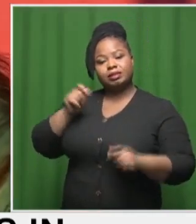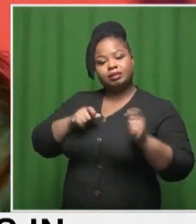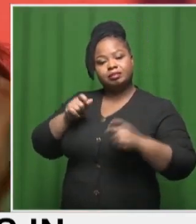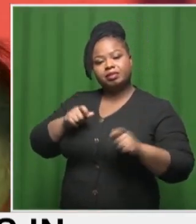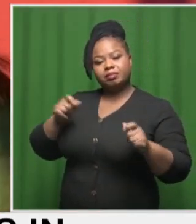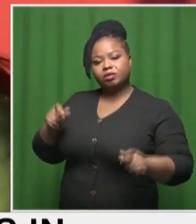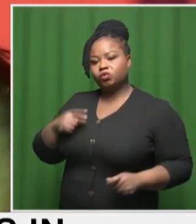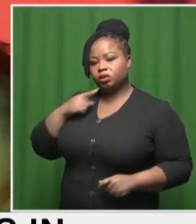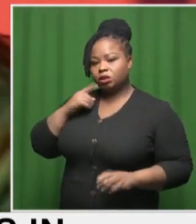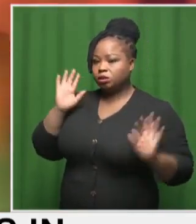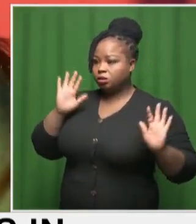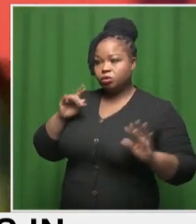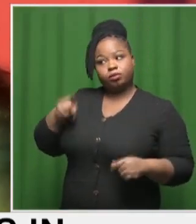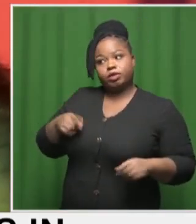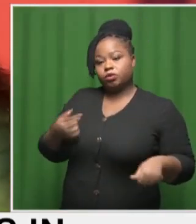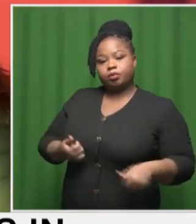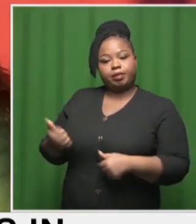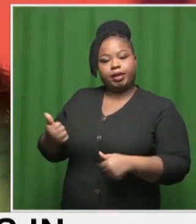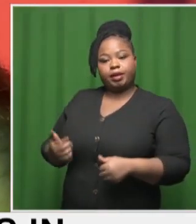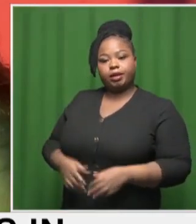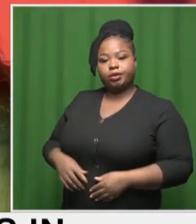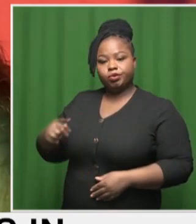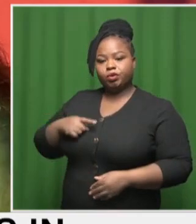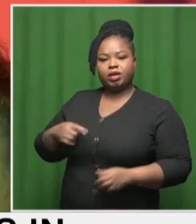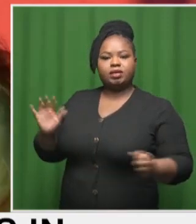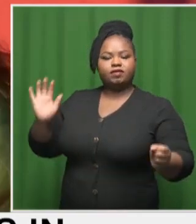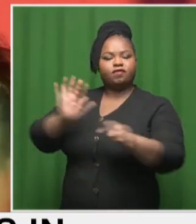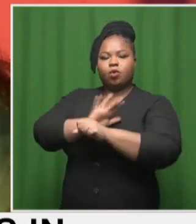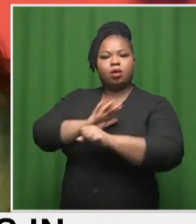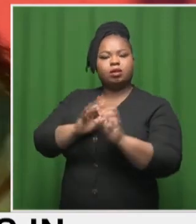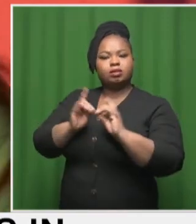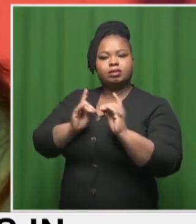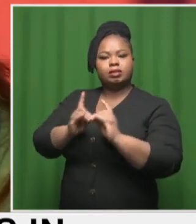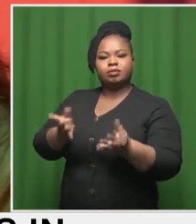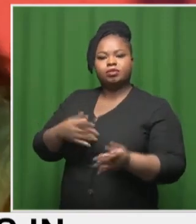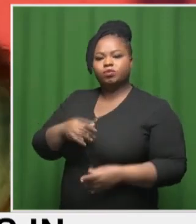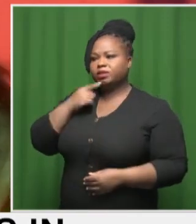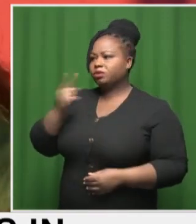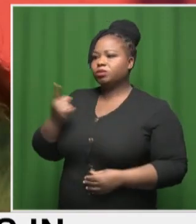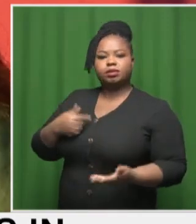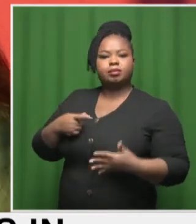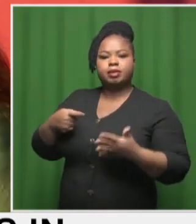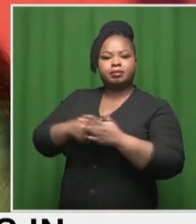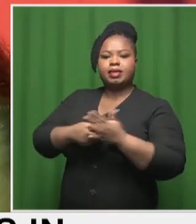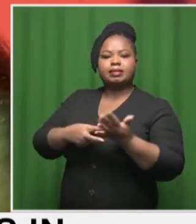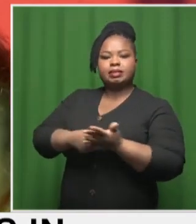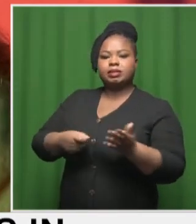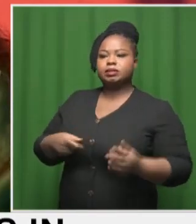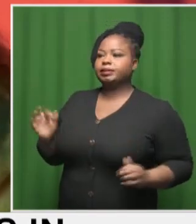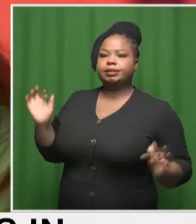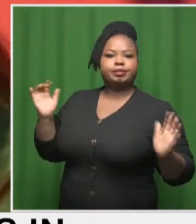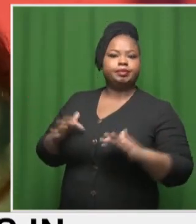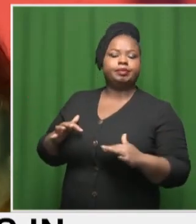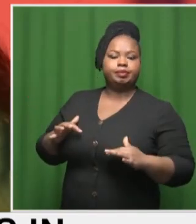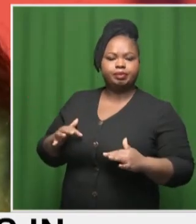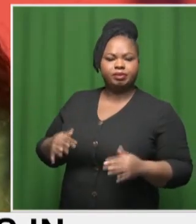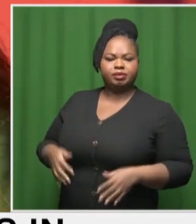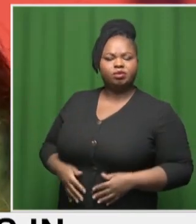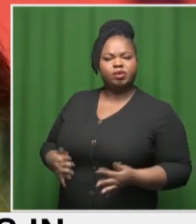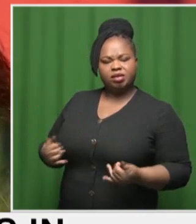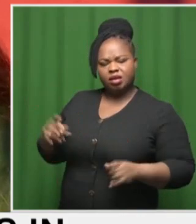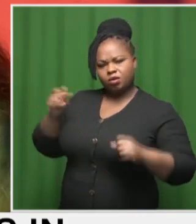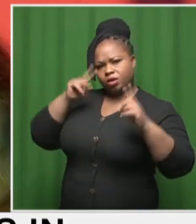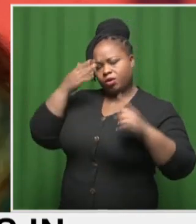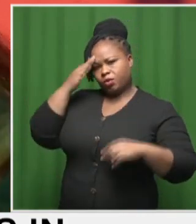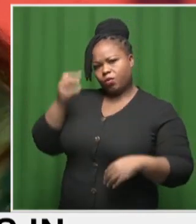to say you have to go back. The arena is full. And we told them to buy tickets, they didn't buy tickets. So people are now aware